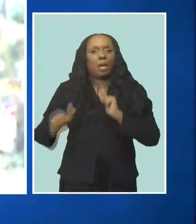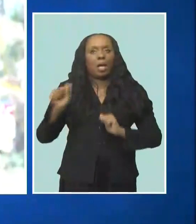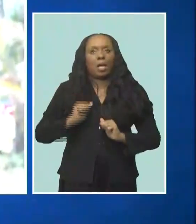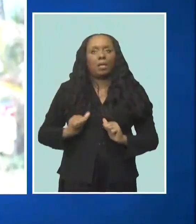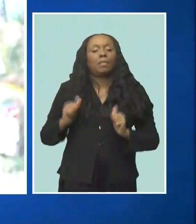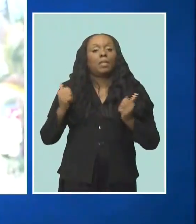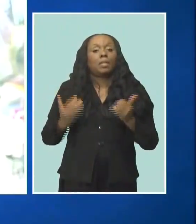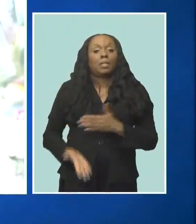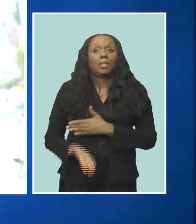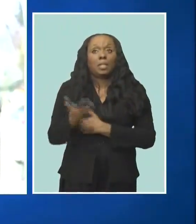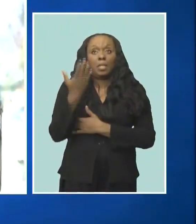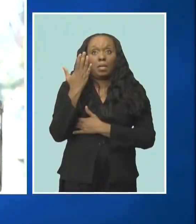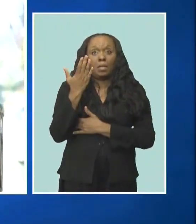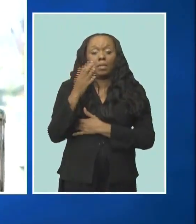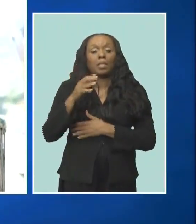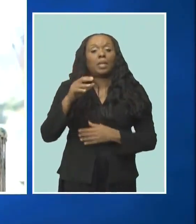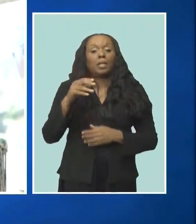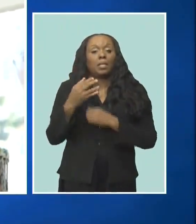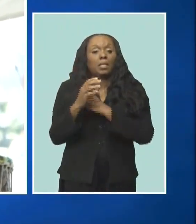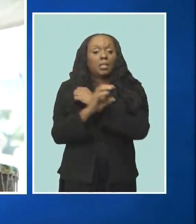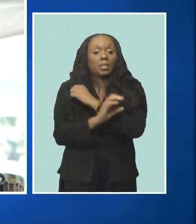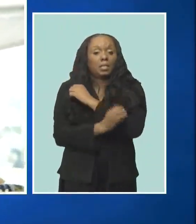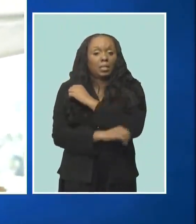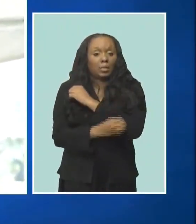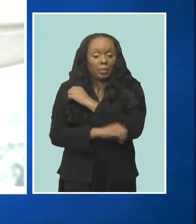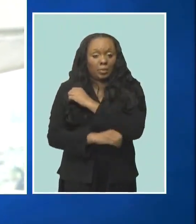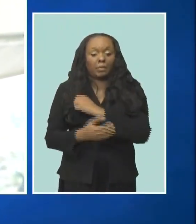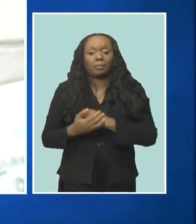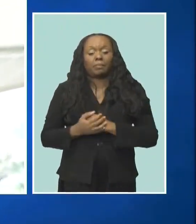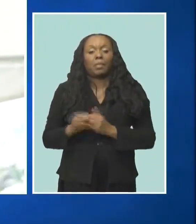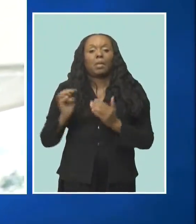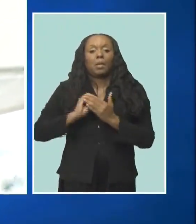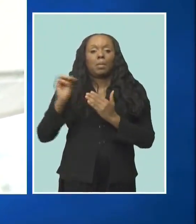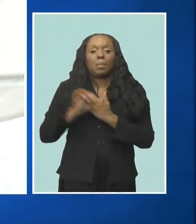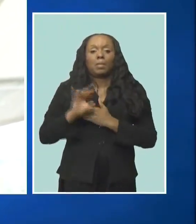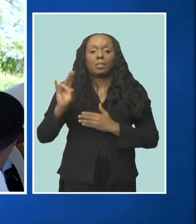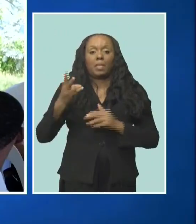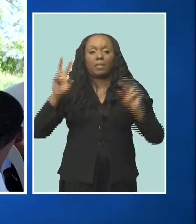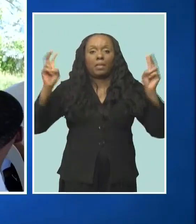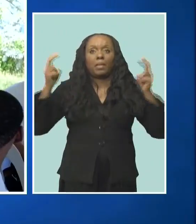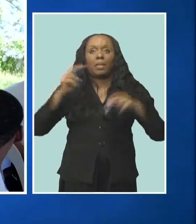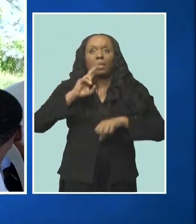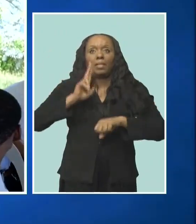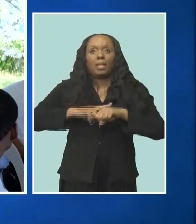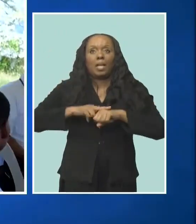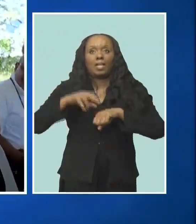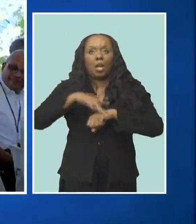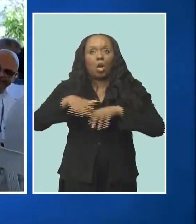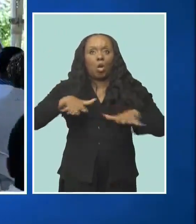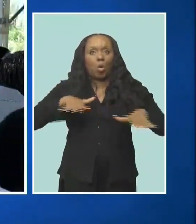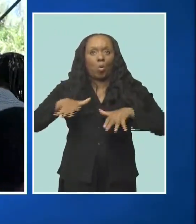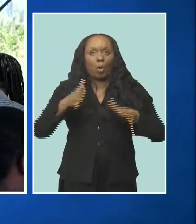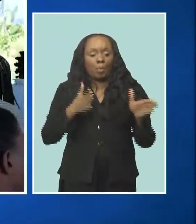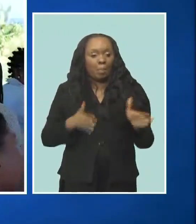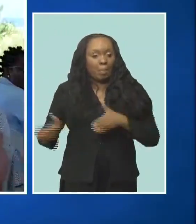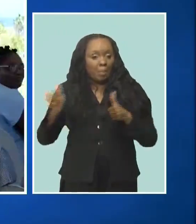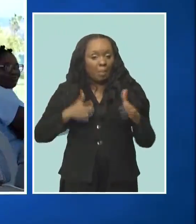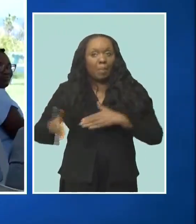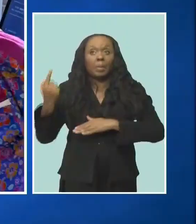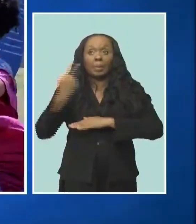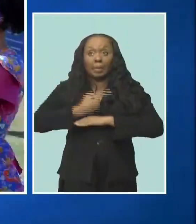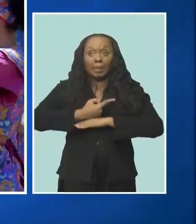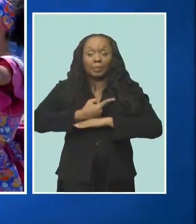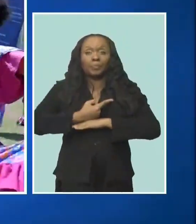St. Joseph. It was also announced March 7th has been designated National Earthquake Preparedness Day. And Barbadians are